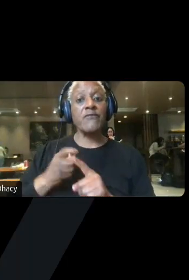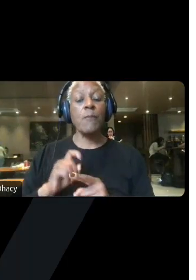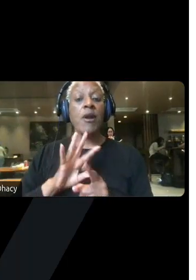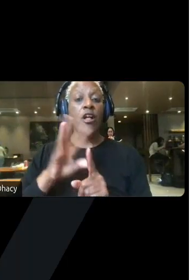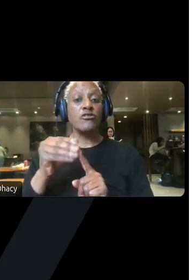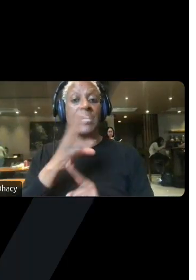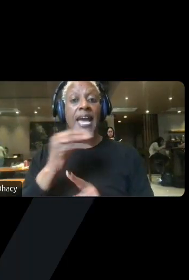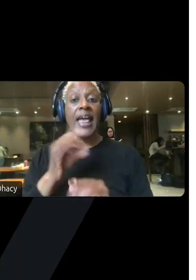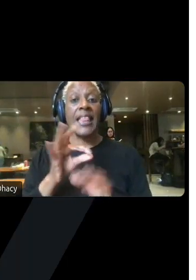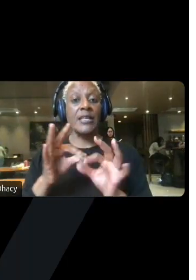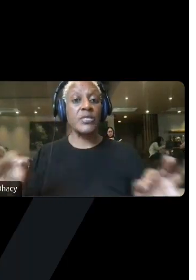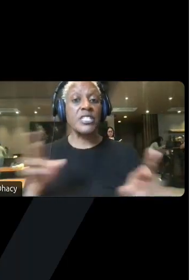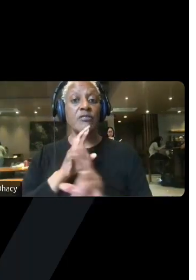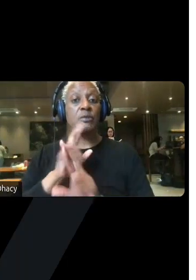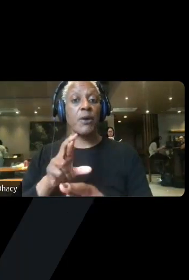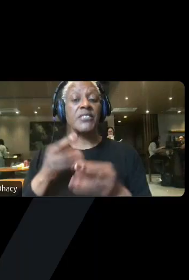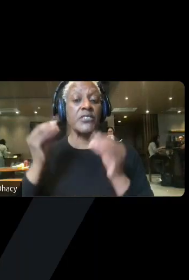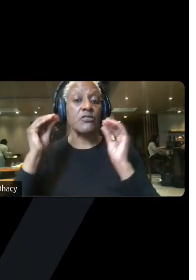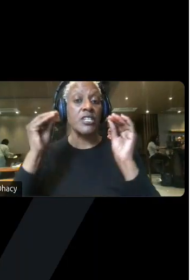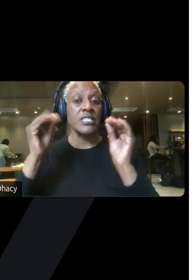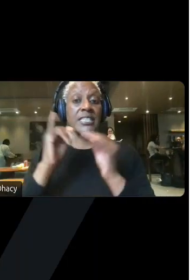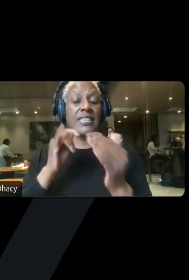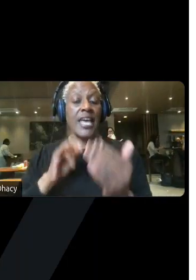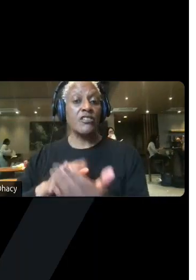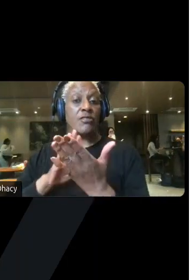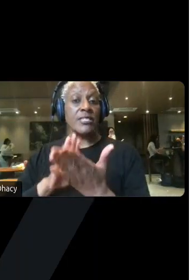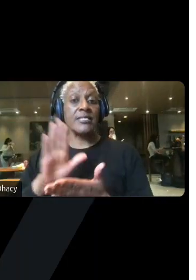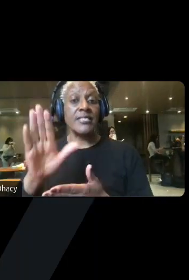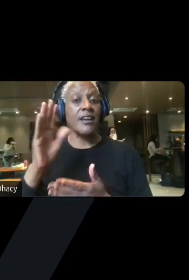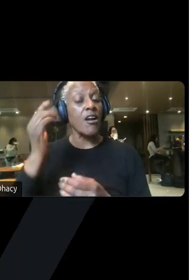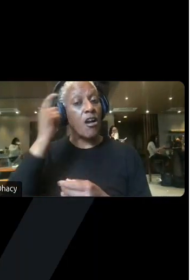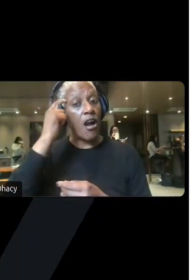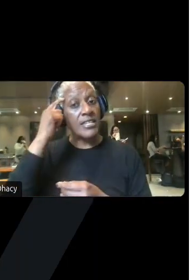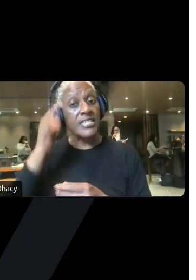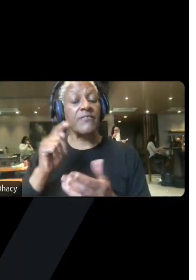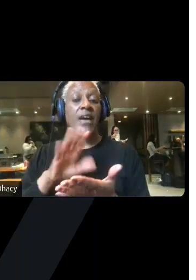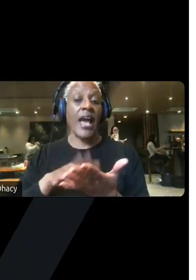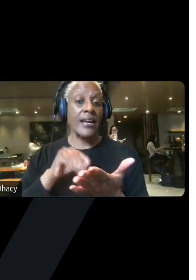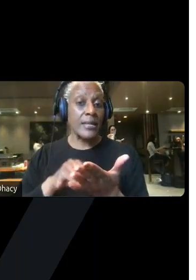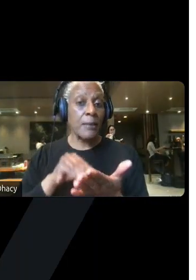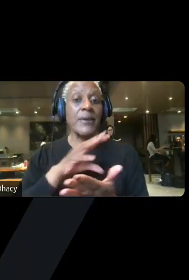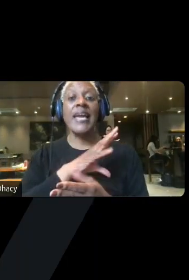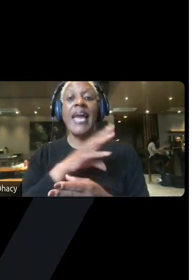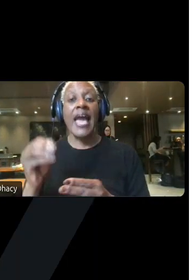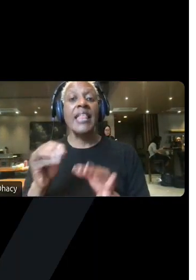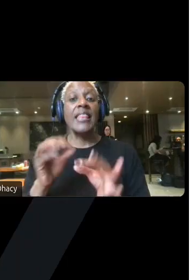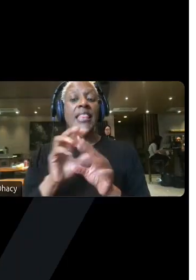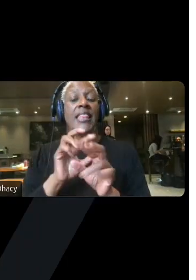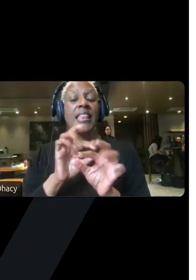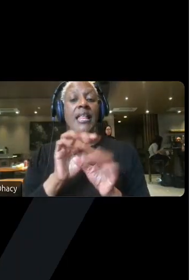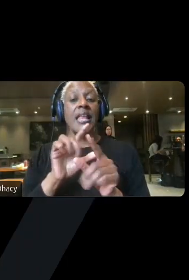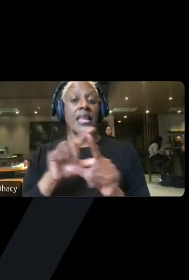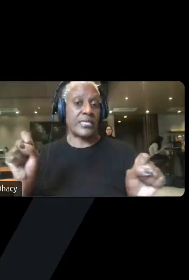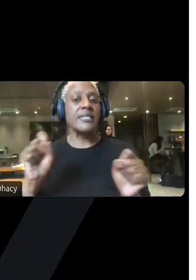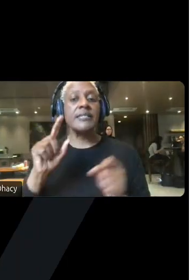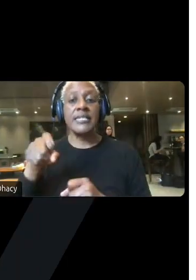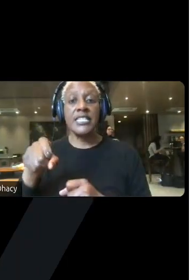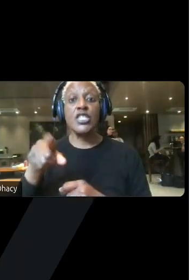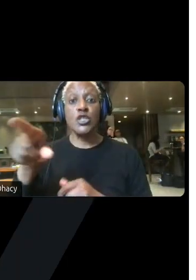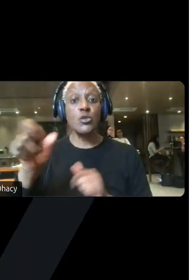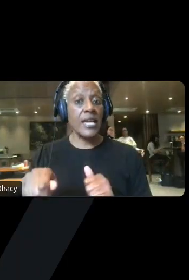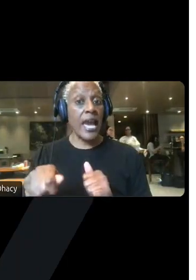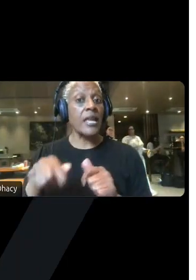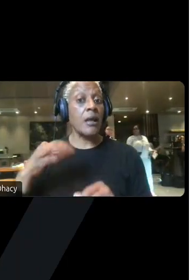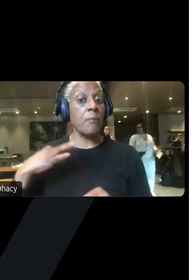responsive instruction that addresses cognitive, academic, and linguistic needs. You can apply for a bilingual extension